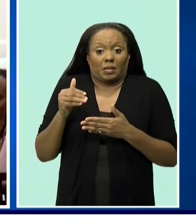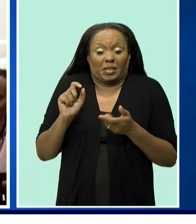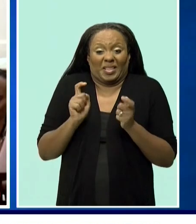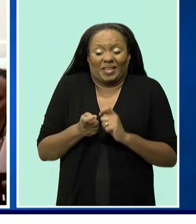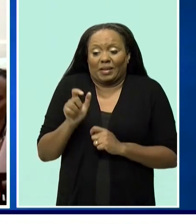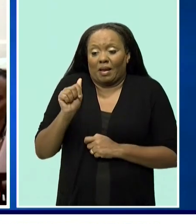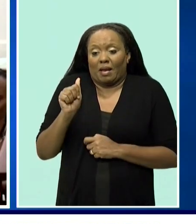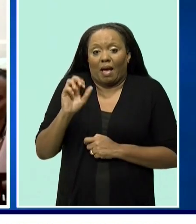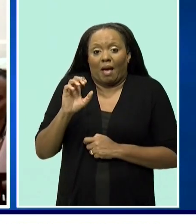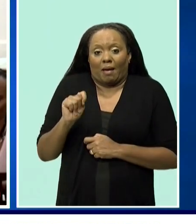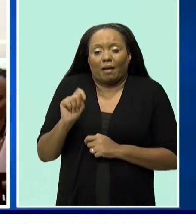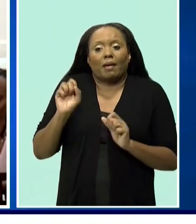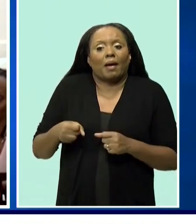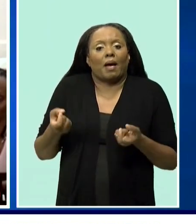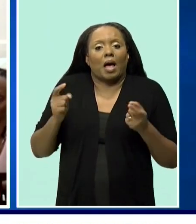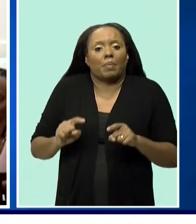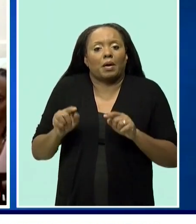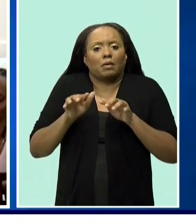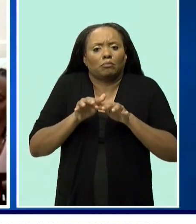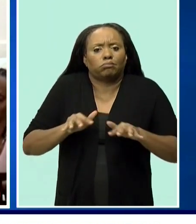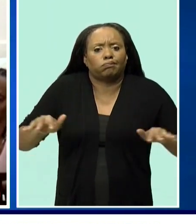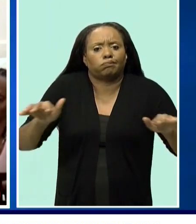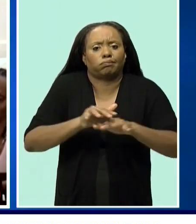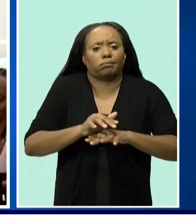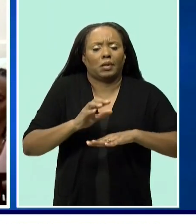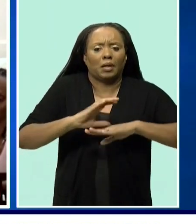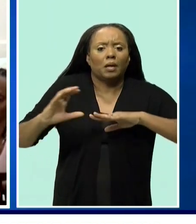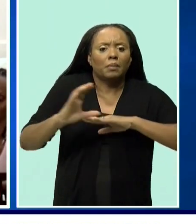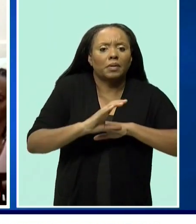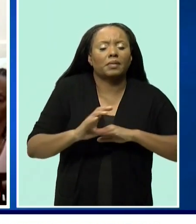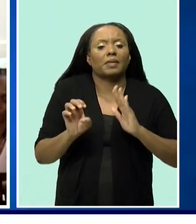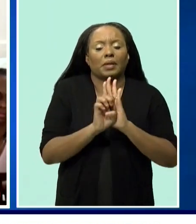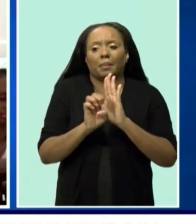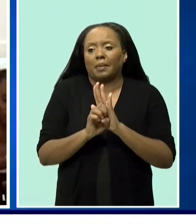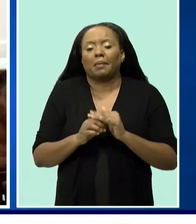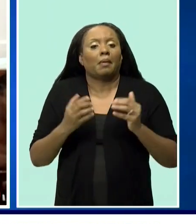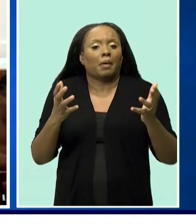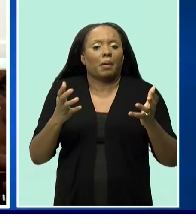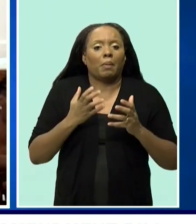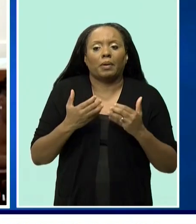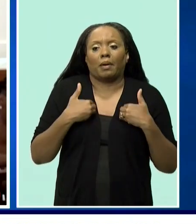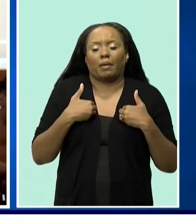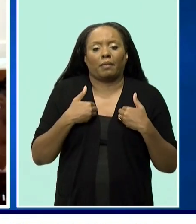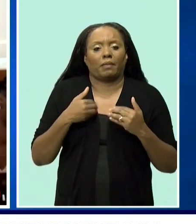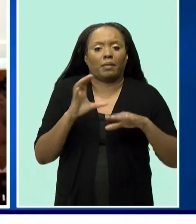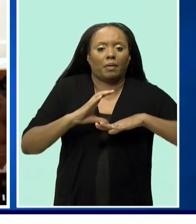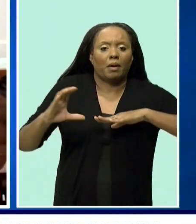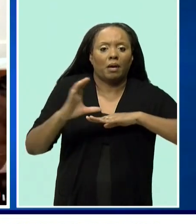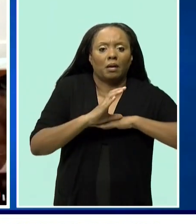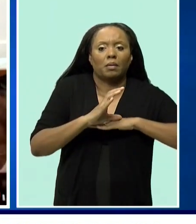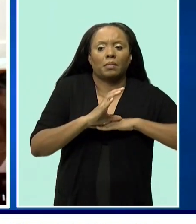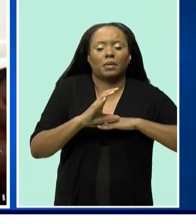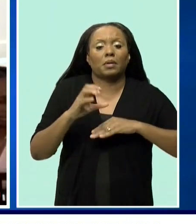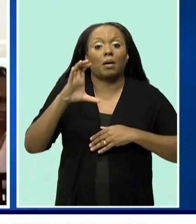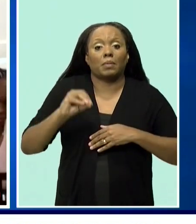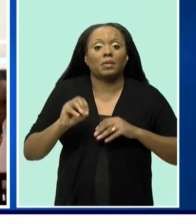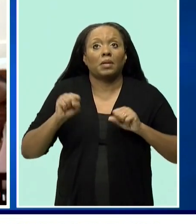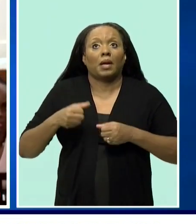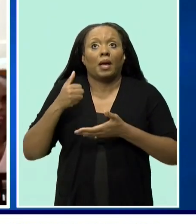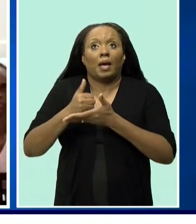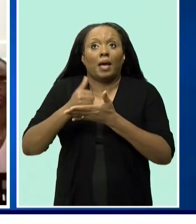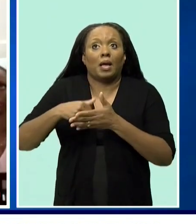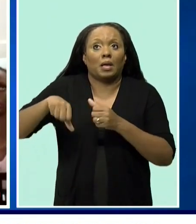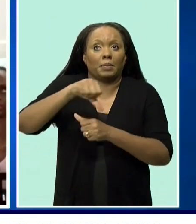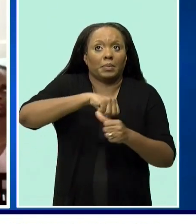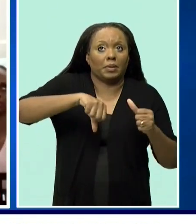utilize the synergies so that we have Caribbean companies who are identified to come to each other's aid in the time